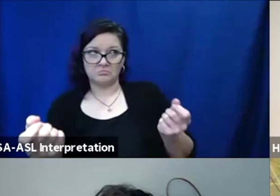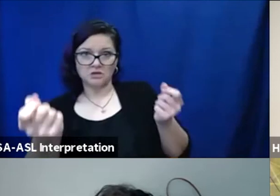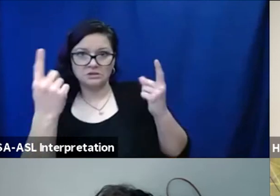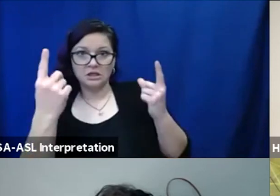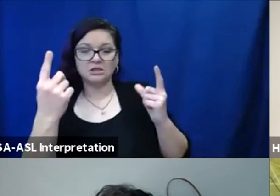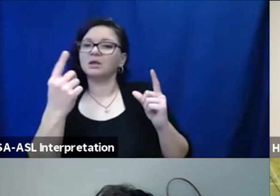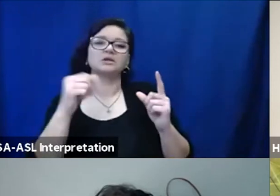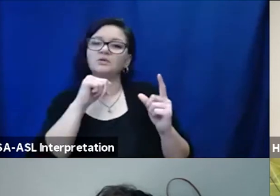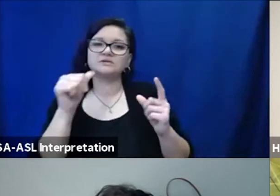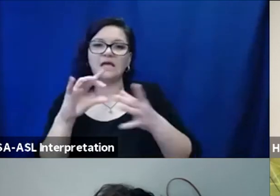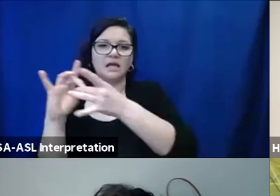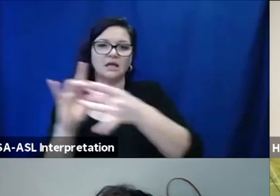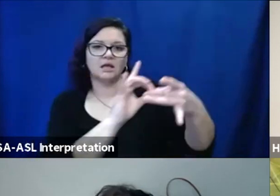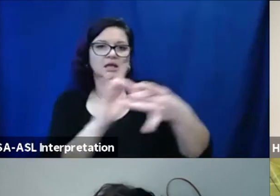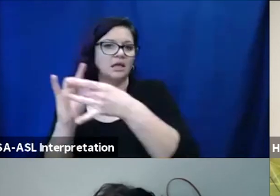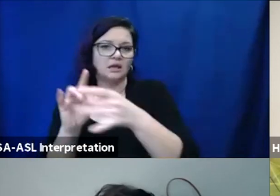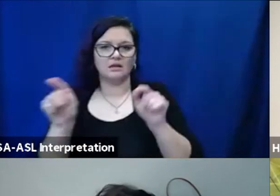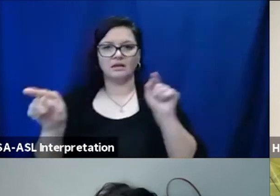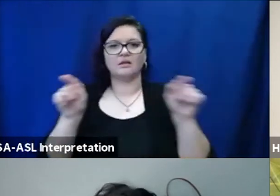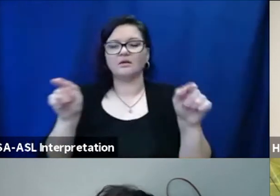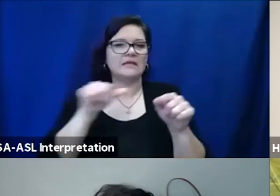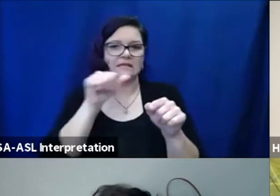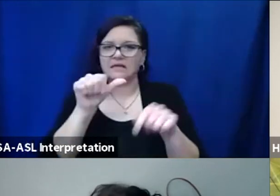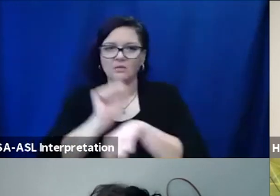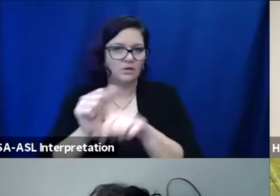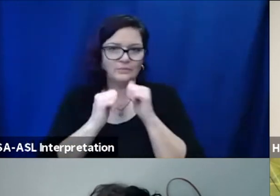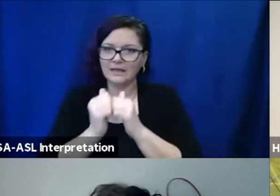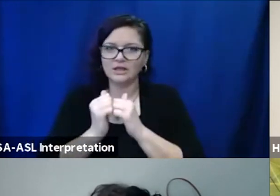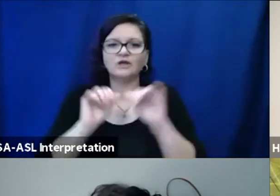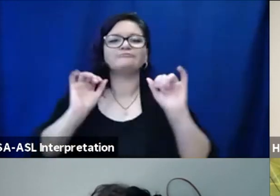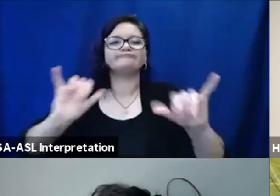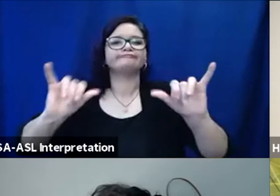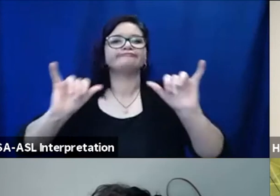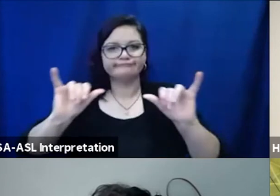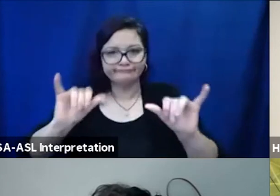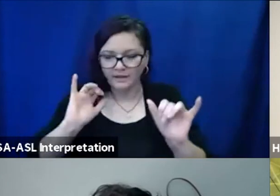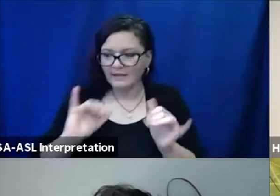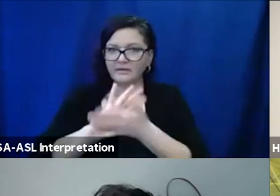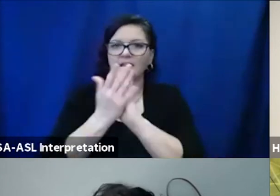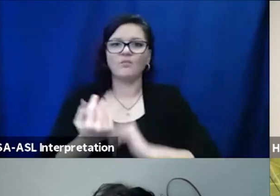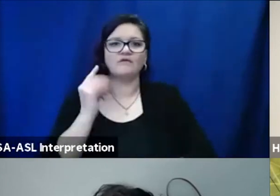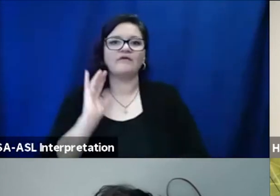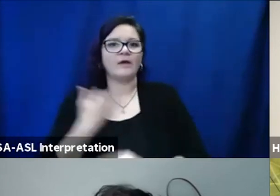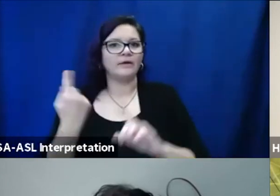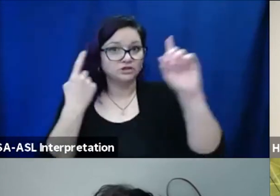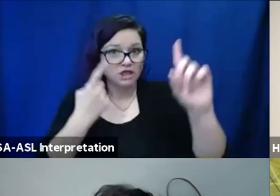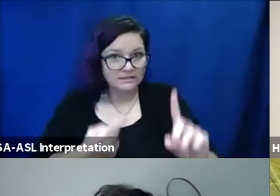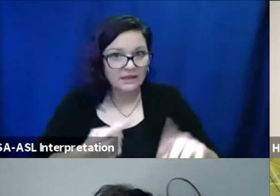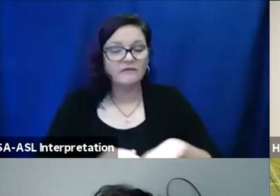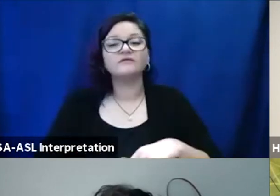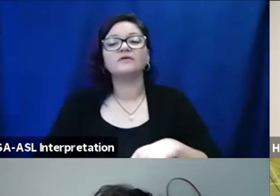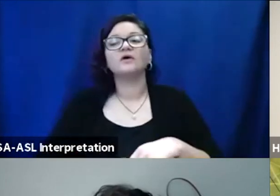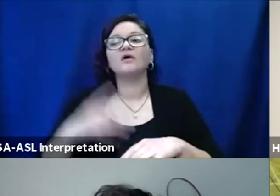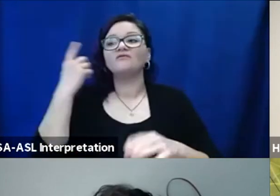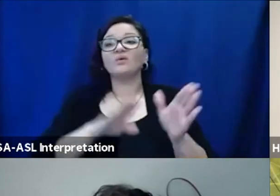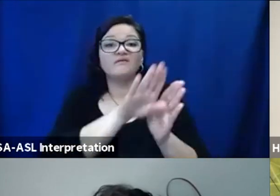was not a bridge between the 2 of them, that they didn't really work together. So that became one of our objectives in the